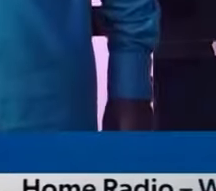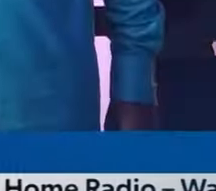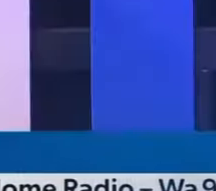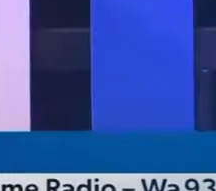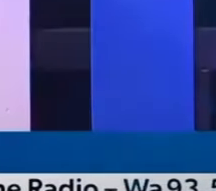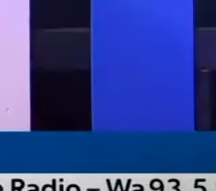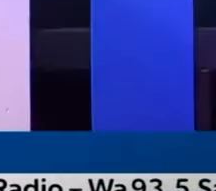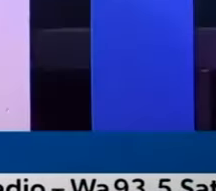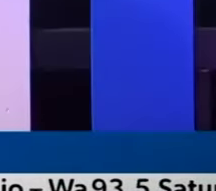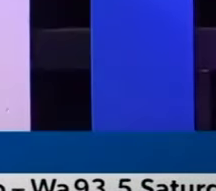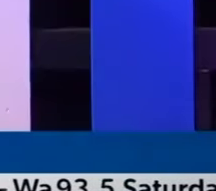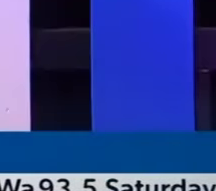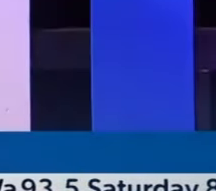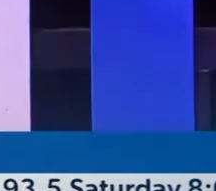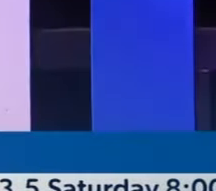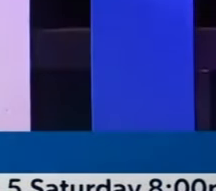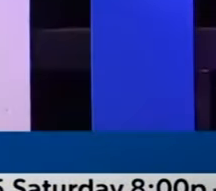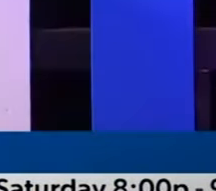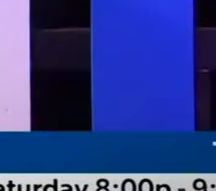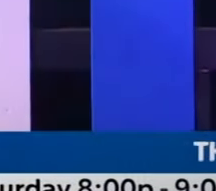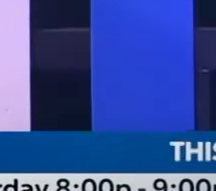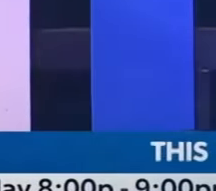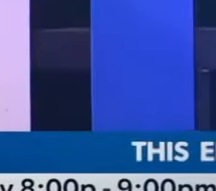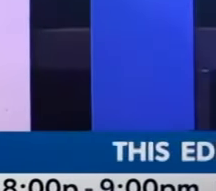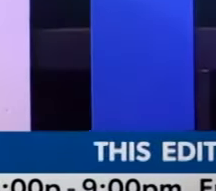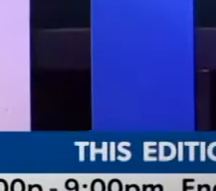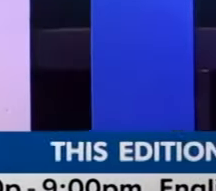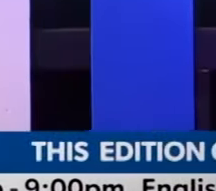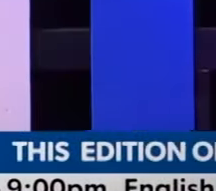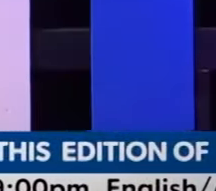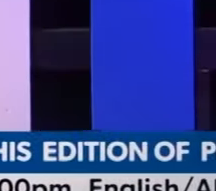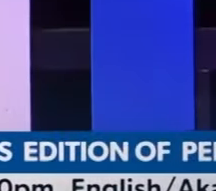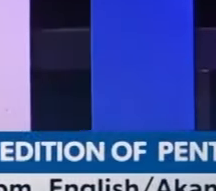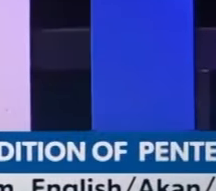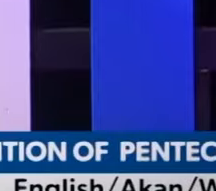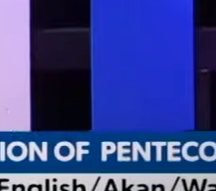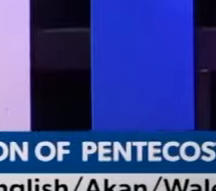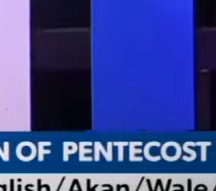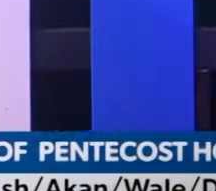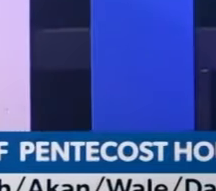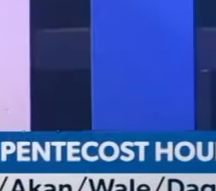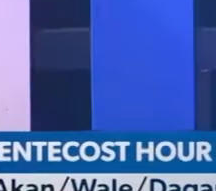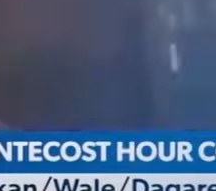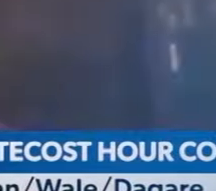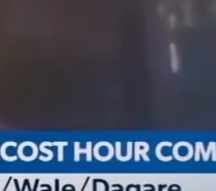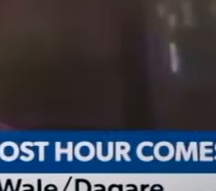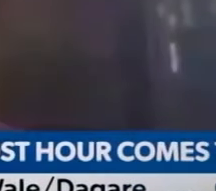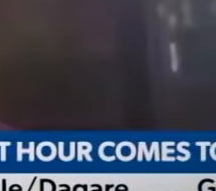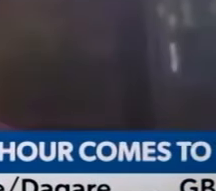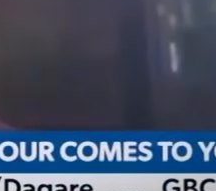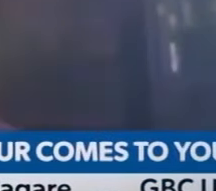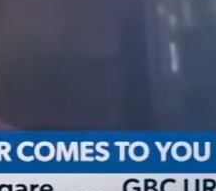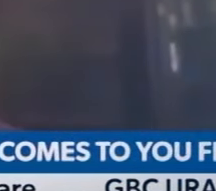in and then caused them to sing it. So that it will exist with them